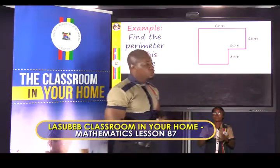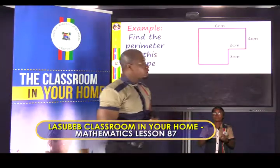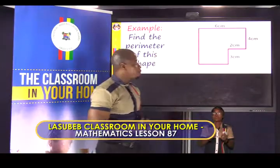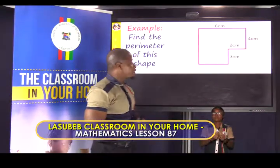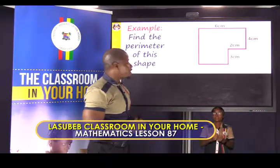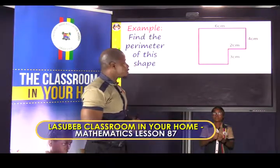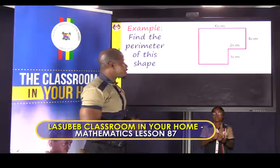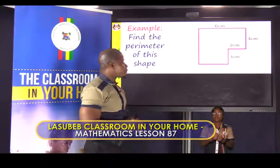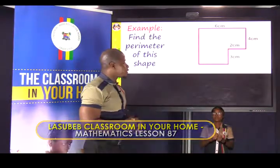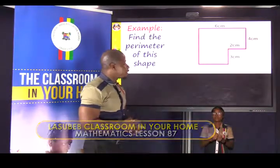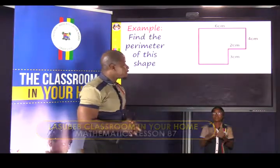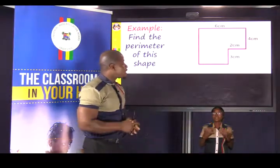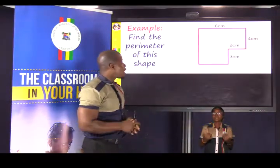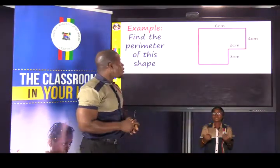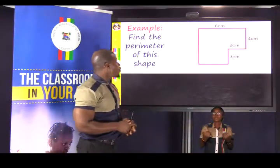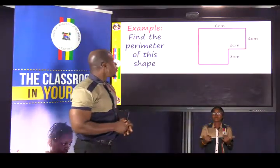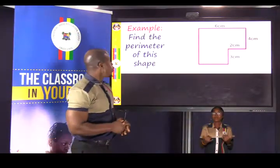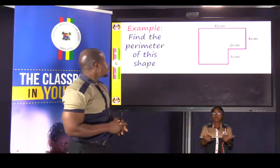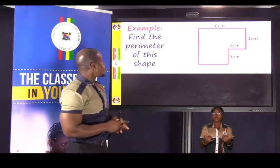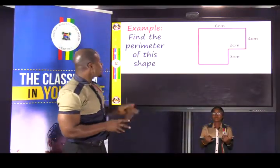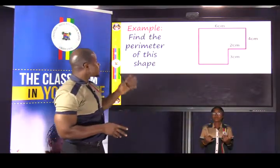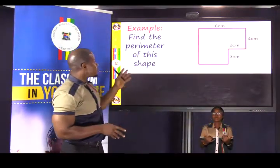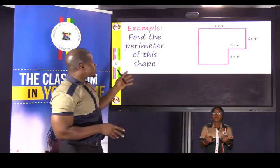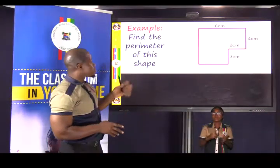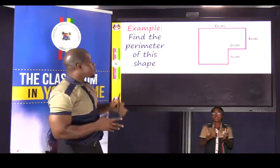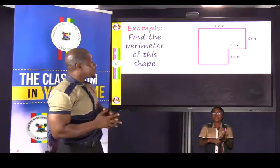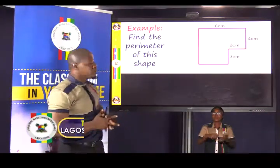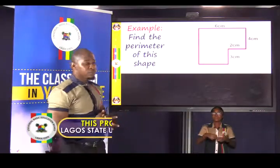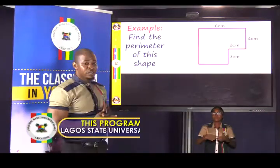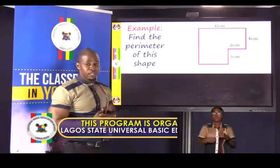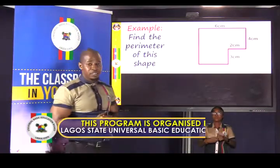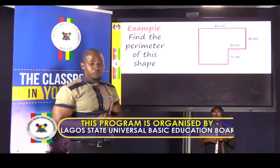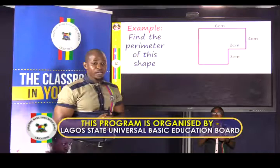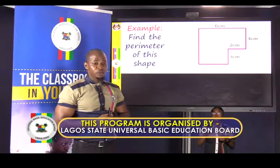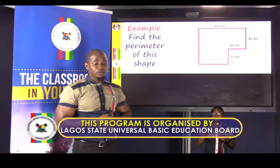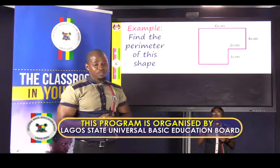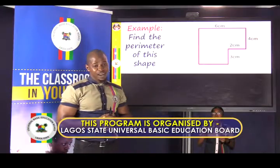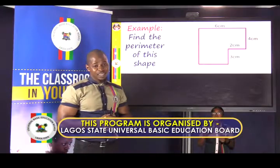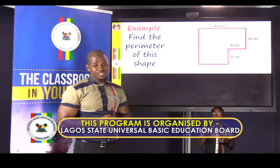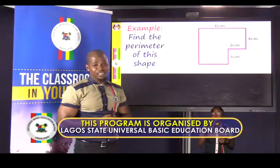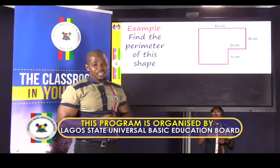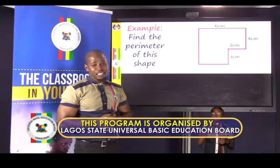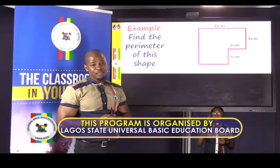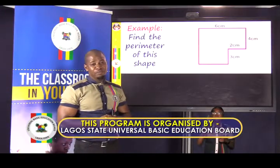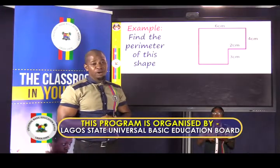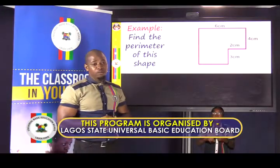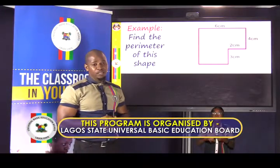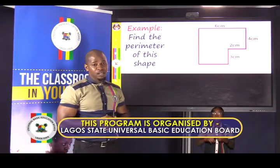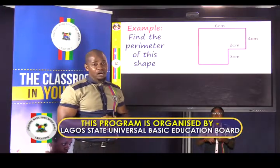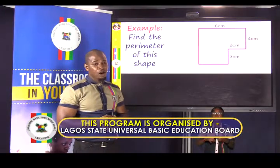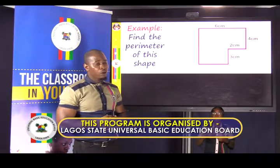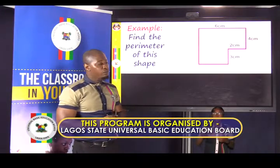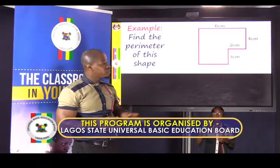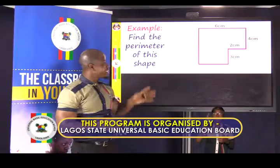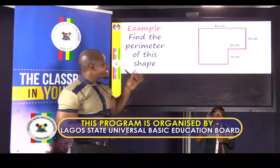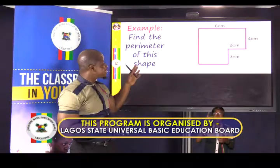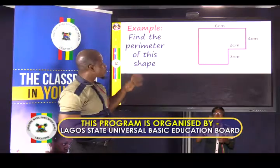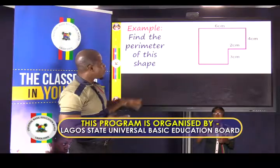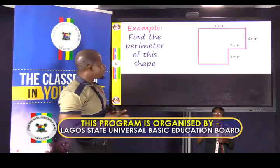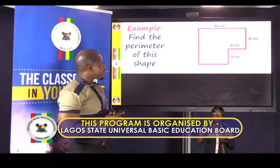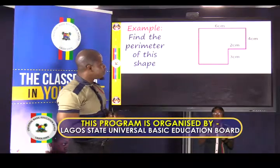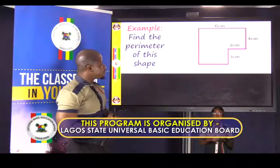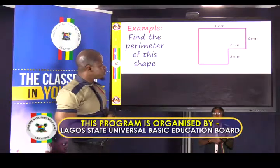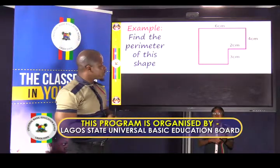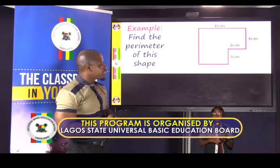this bigger shape. Now, this problem says we have to find the perimeter of